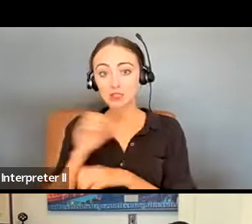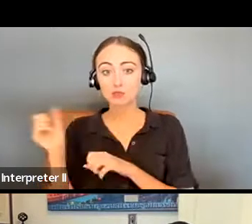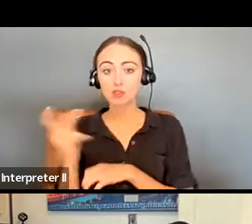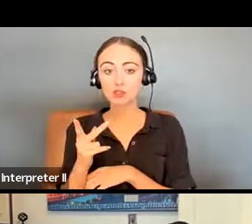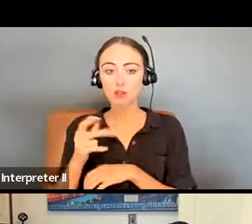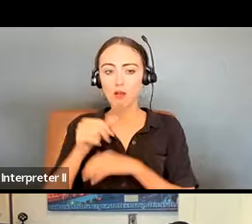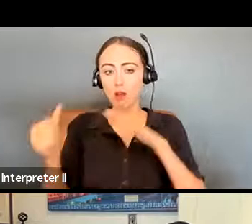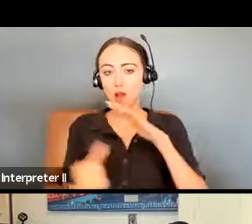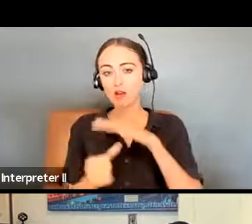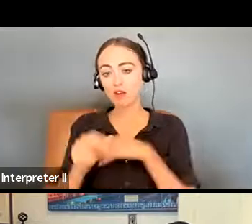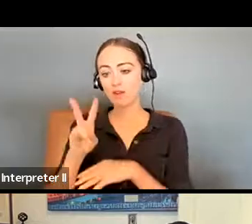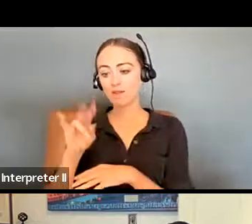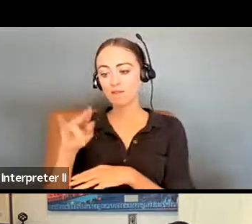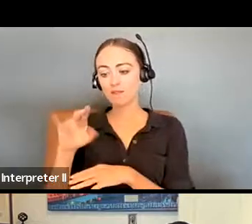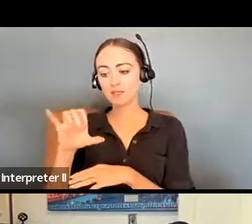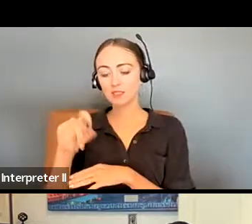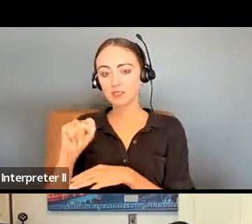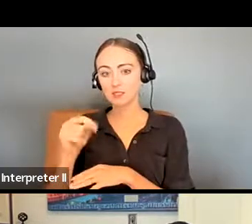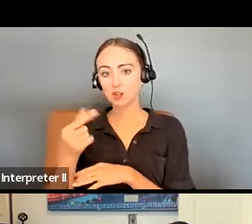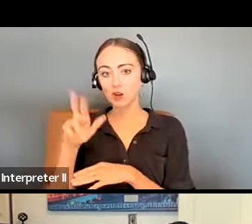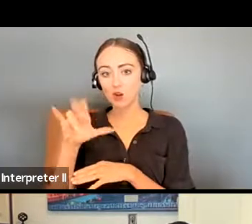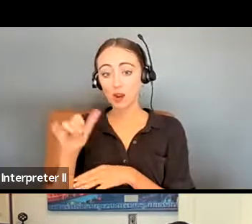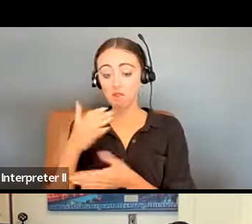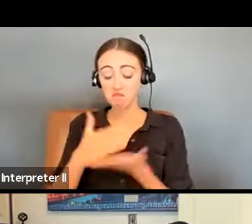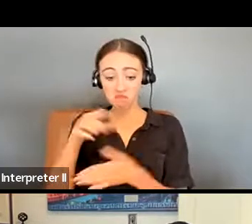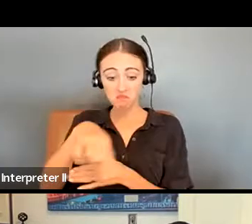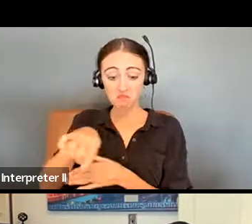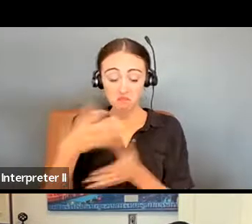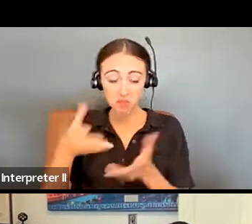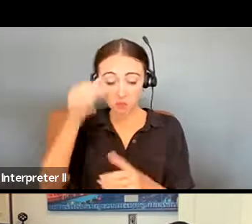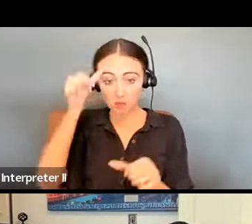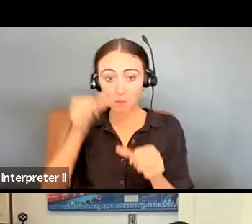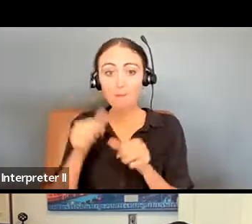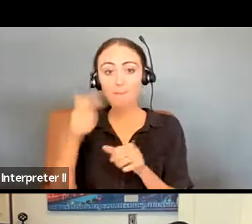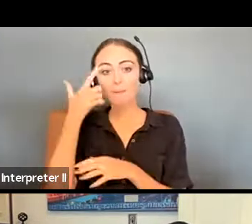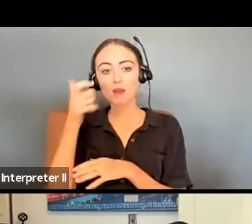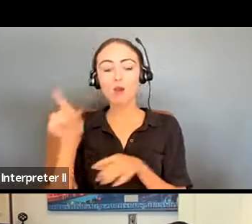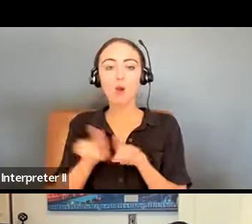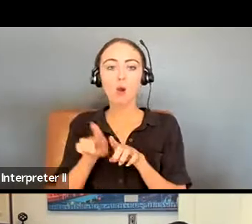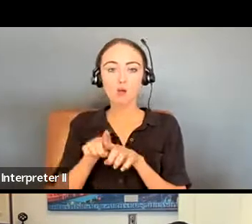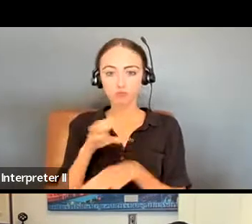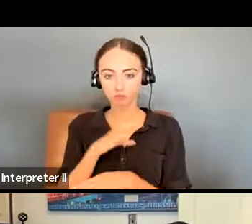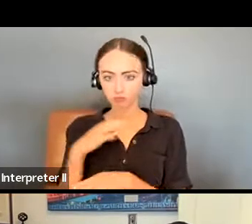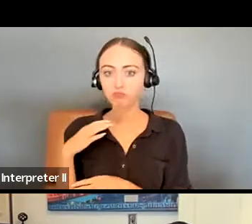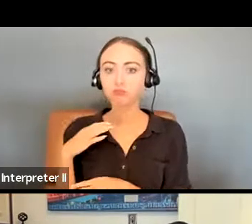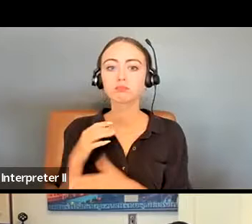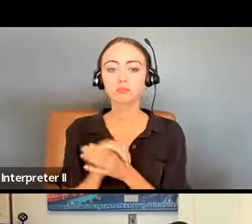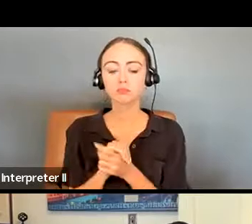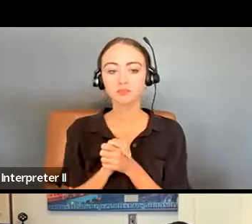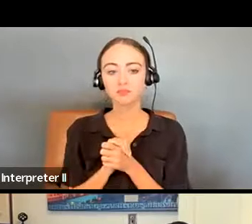Gray. Some individuals here, council members may remember him because he also worked at the council for a while.